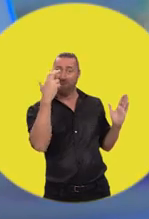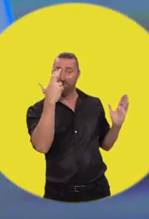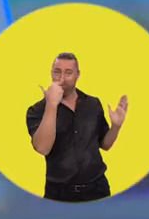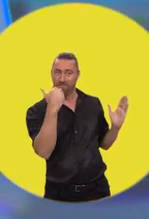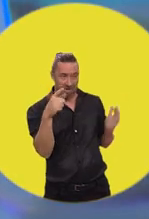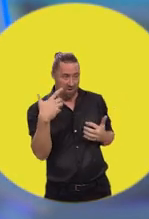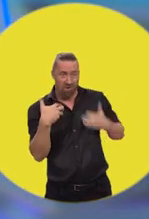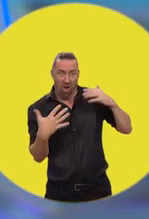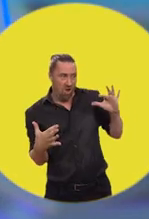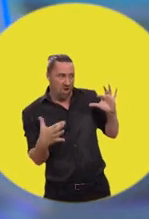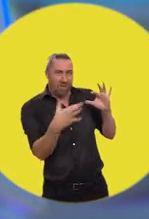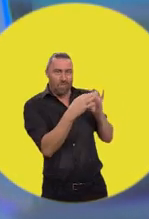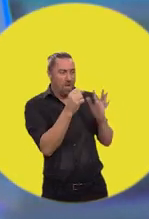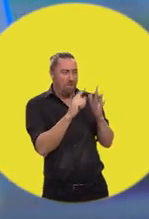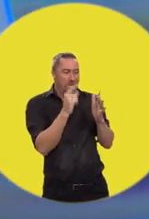Let's go.